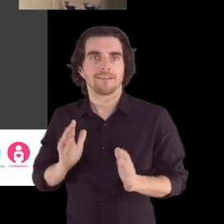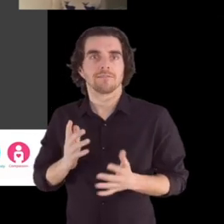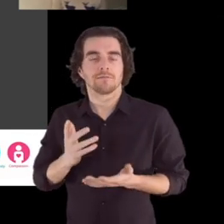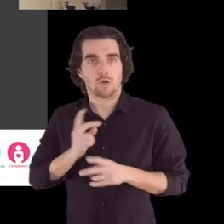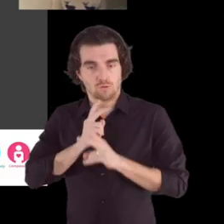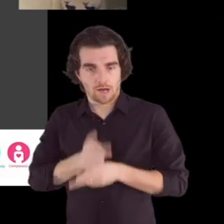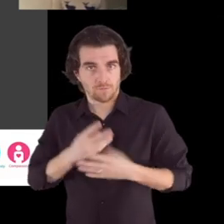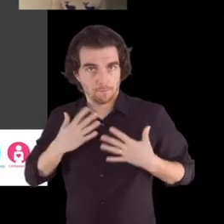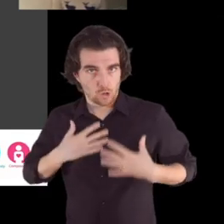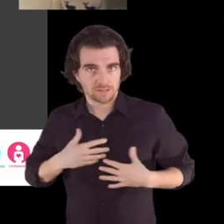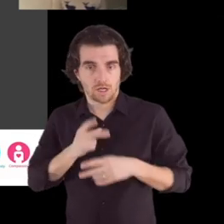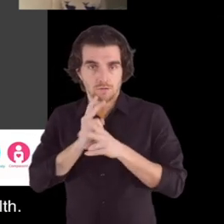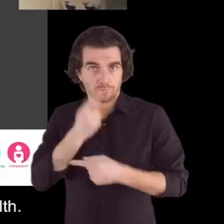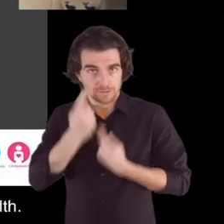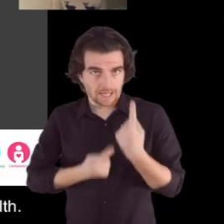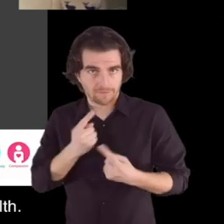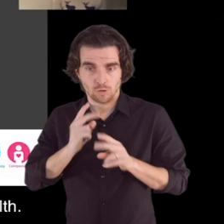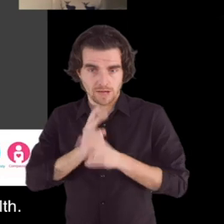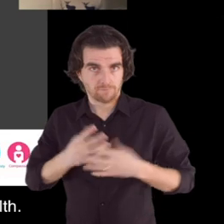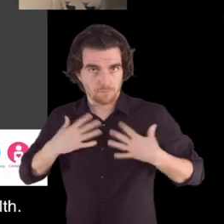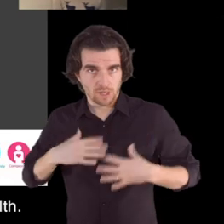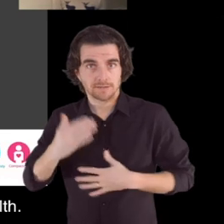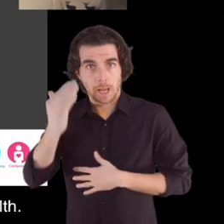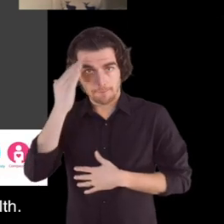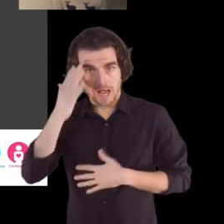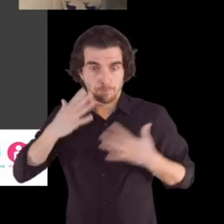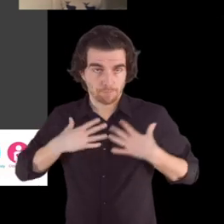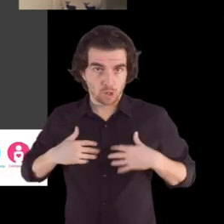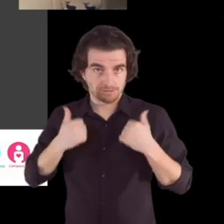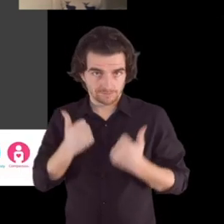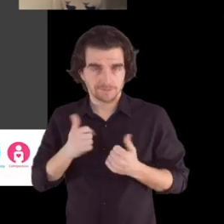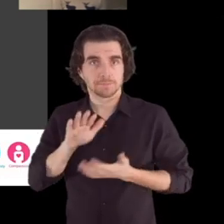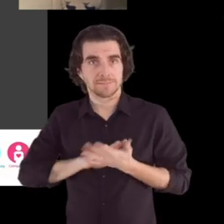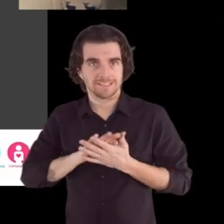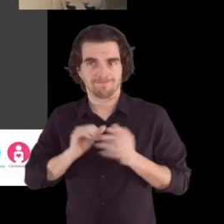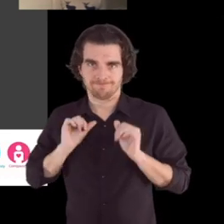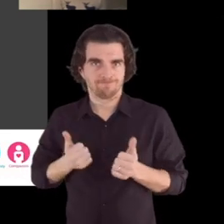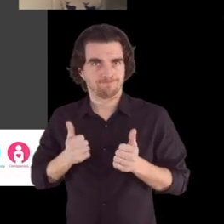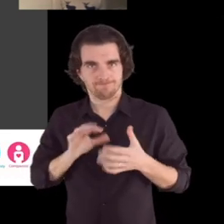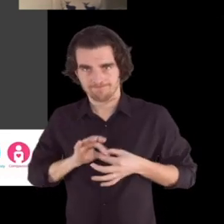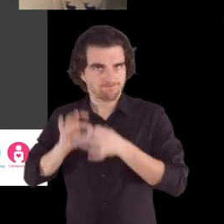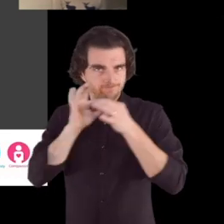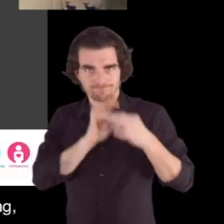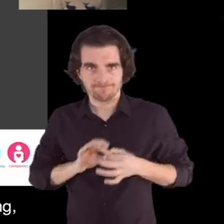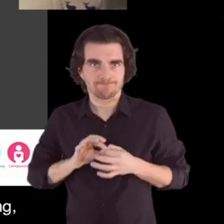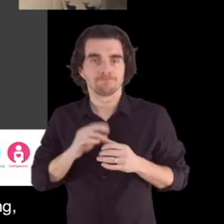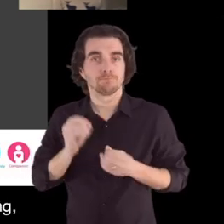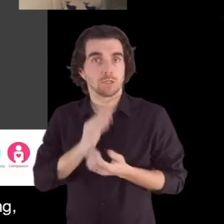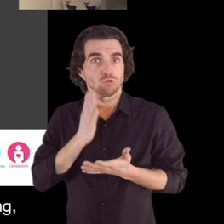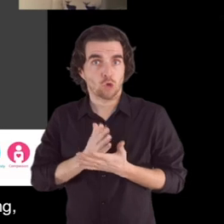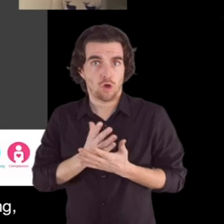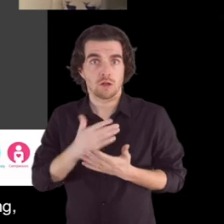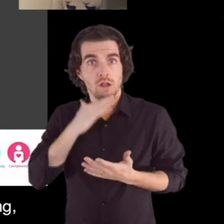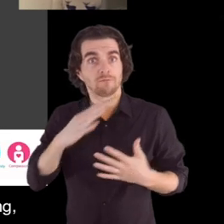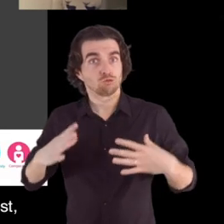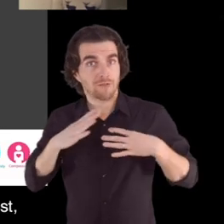really good place to start is just looking after your body and your physical health. So minding your body so that your body can mind you. So simple things,